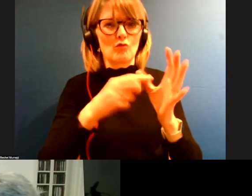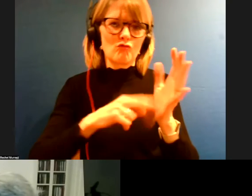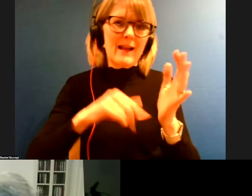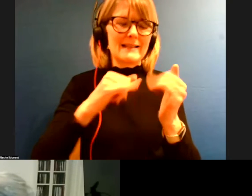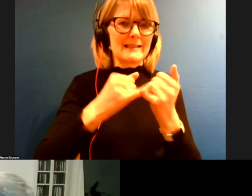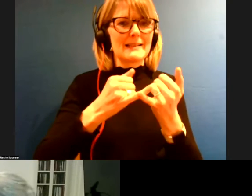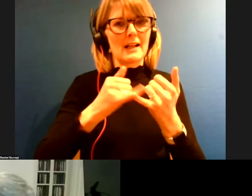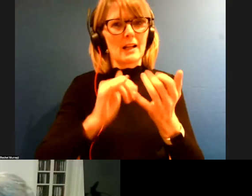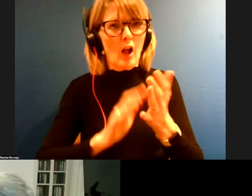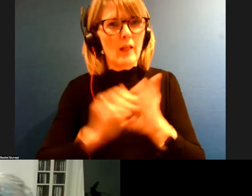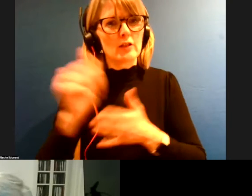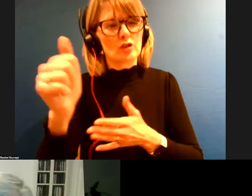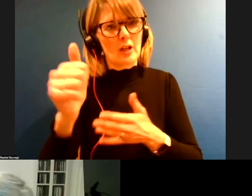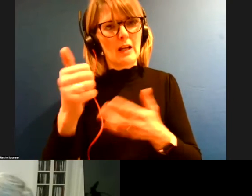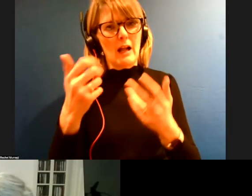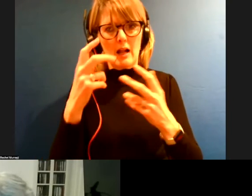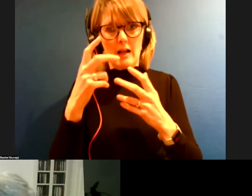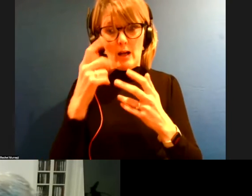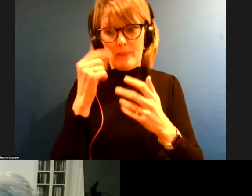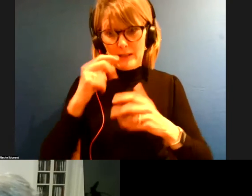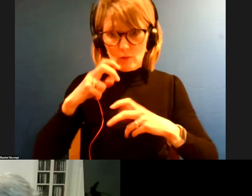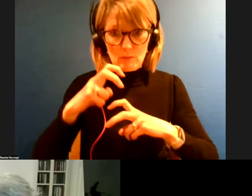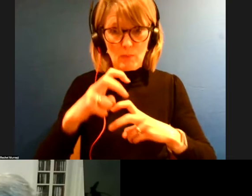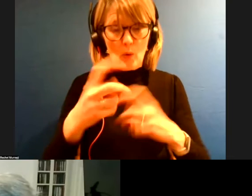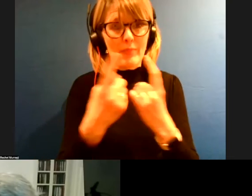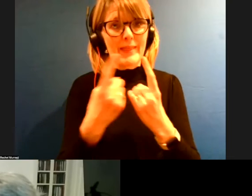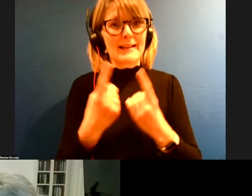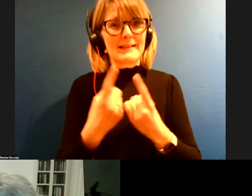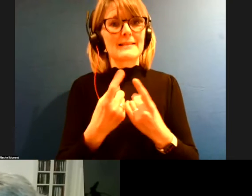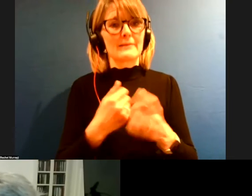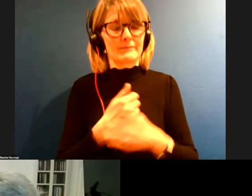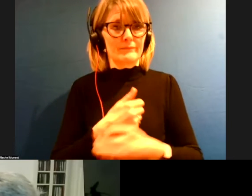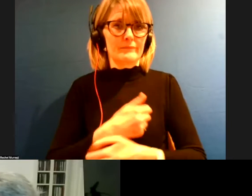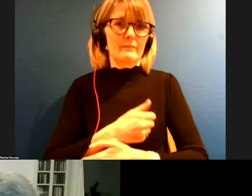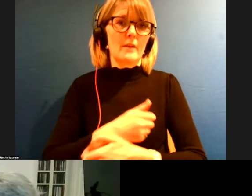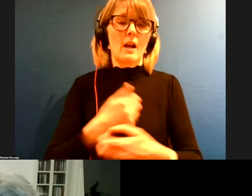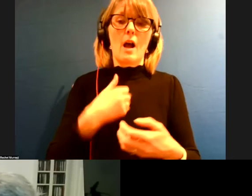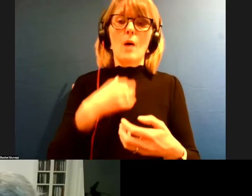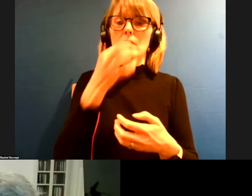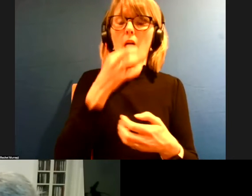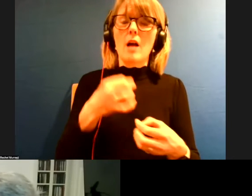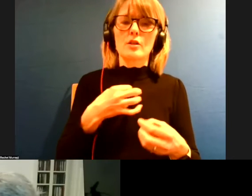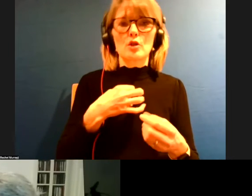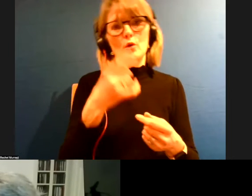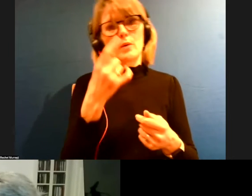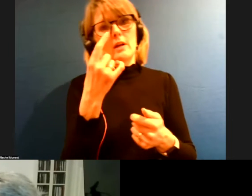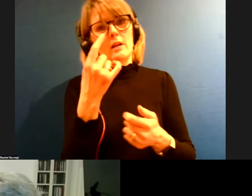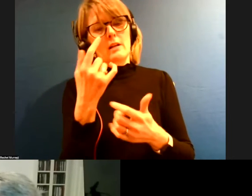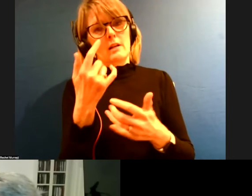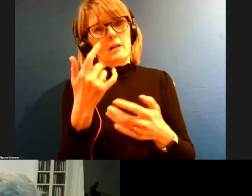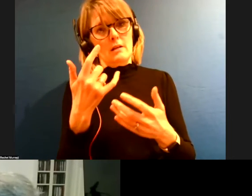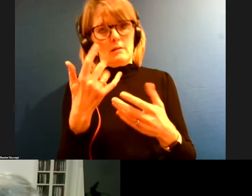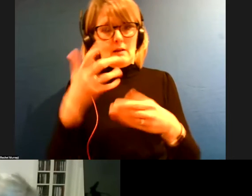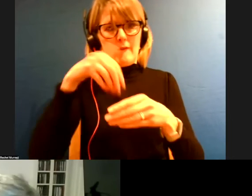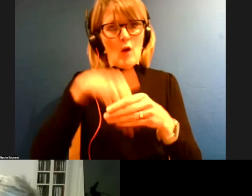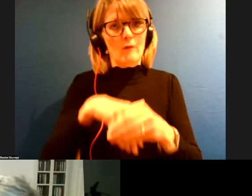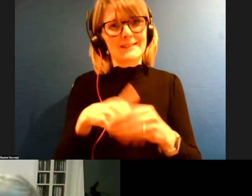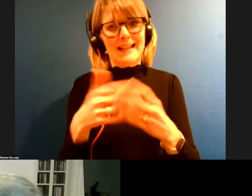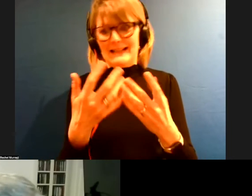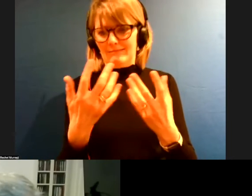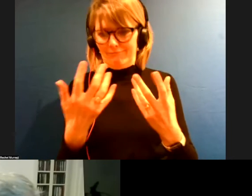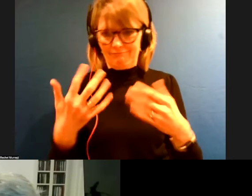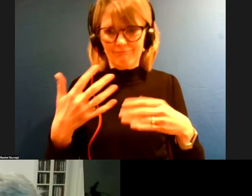things. The impasse of the Church of England on women bishops, I was asked to play a role in enabling the synod to walk together, and I was able to